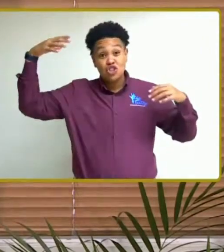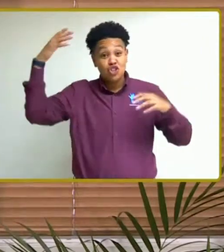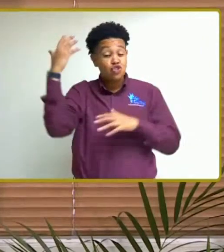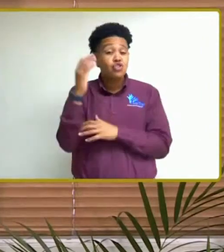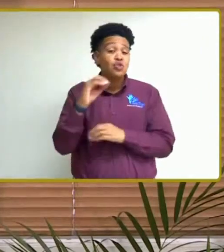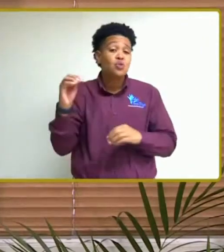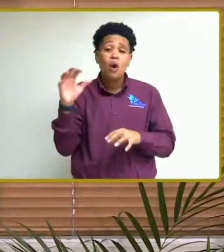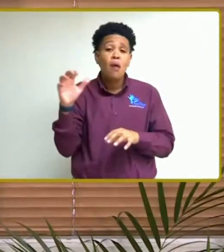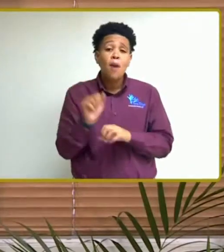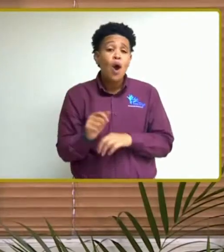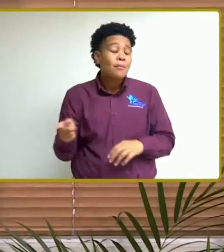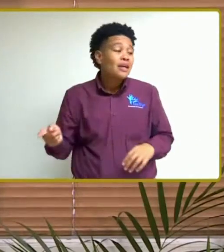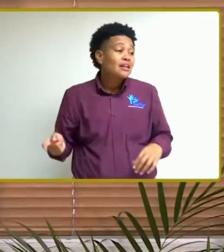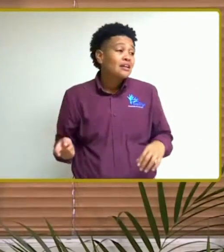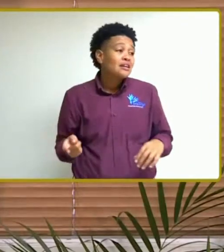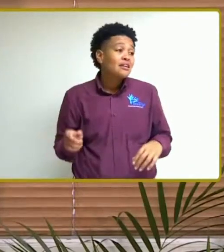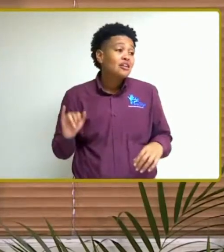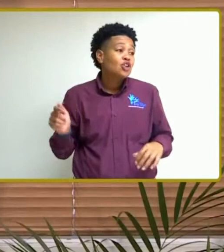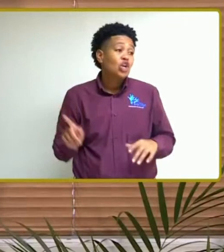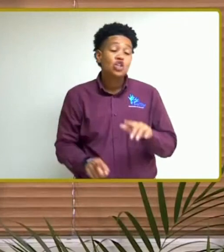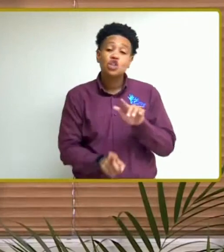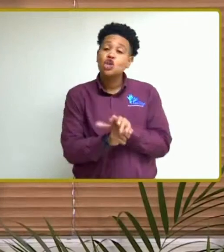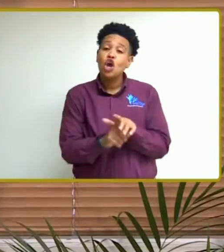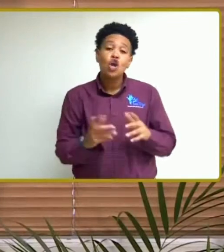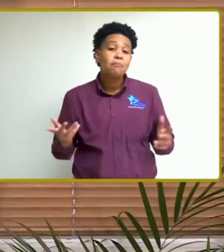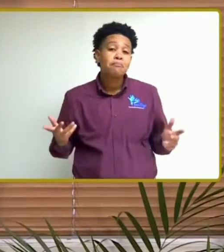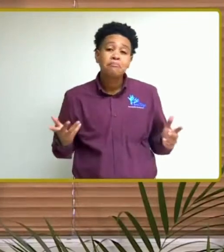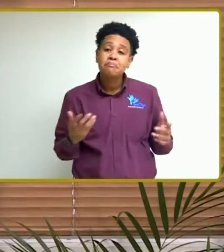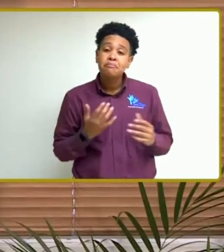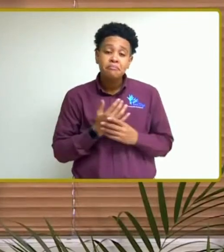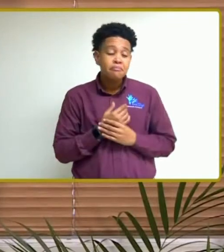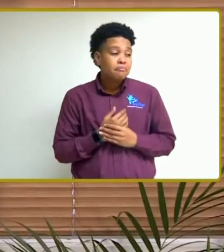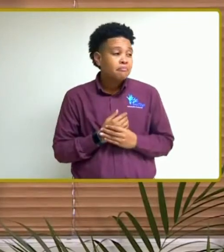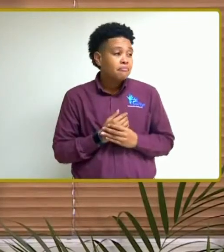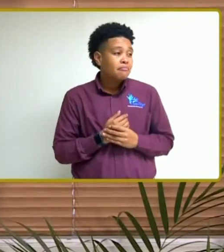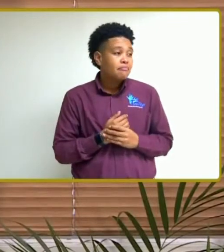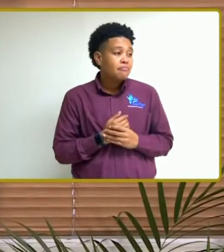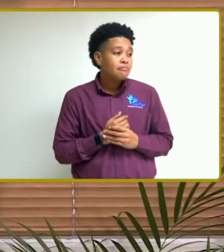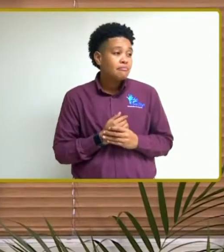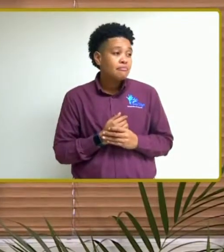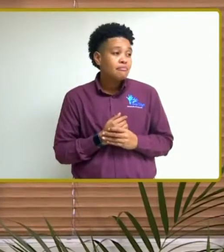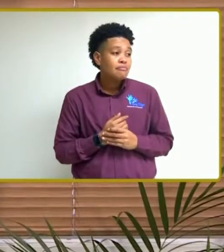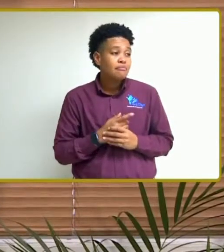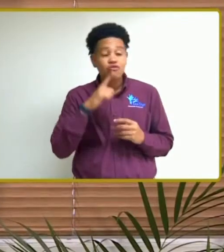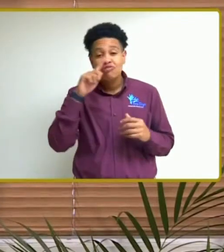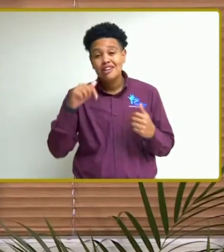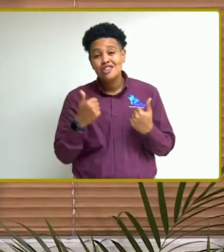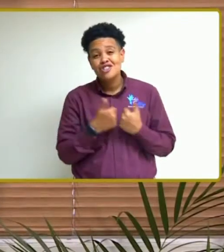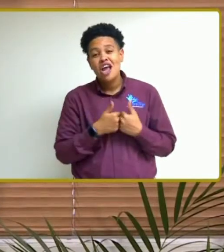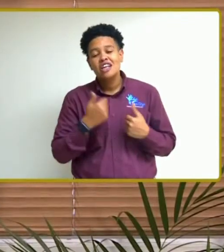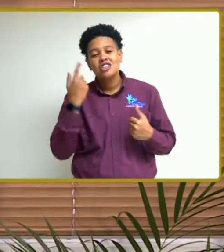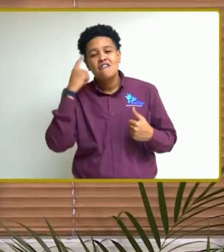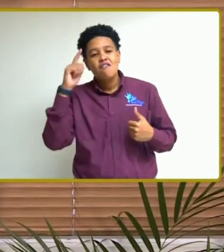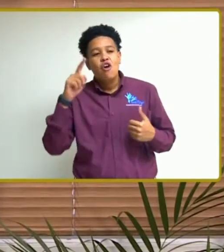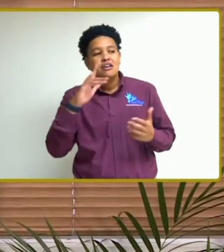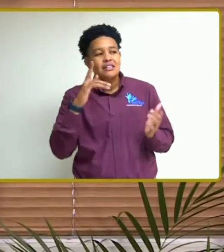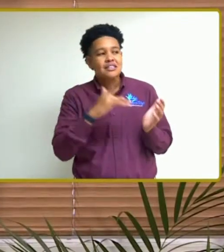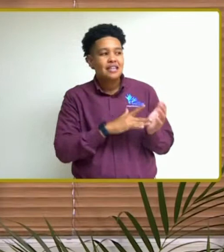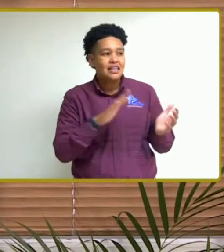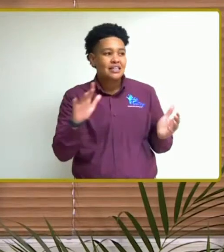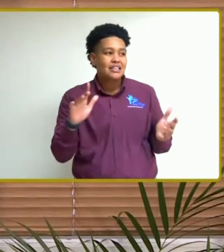appointment. They just turned up. And it's very challenging for the